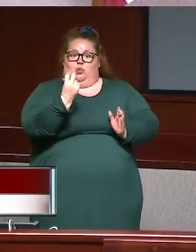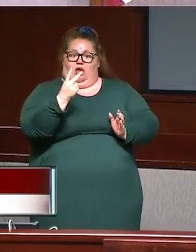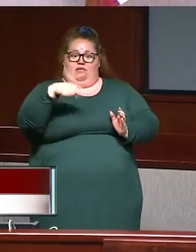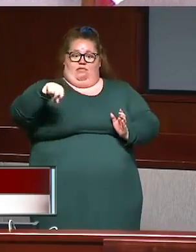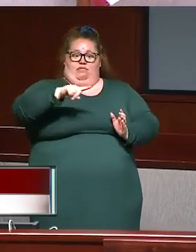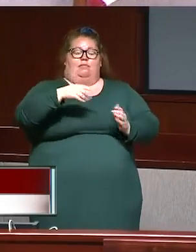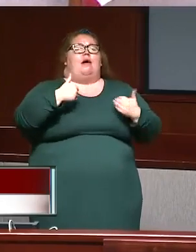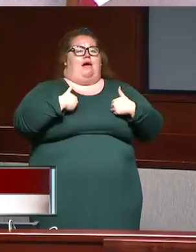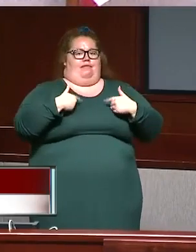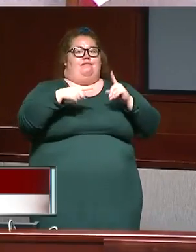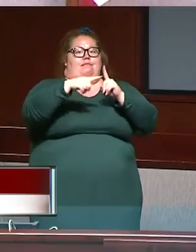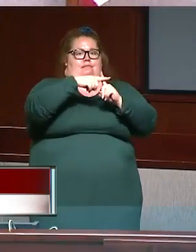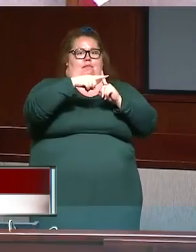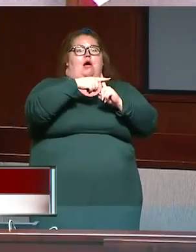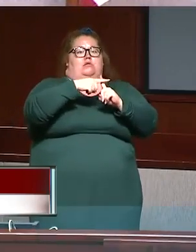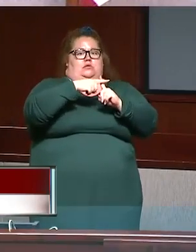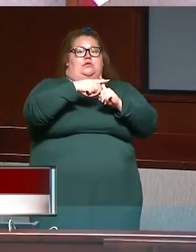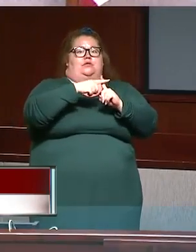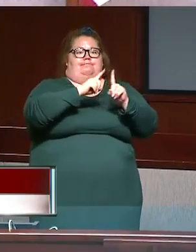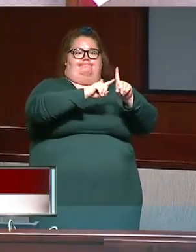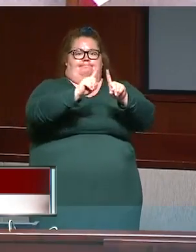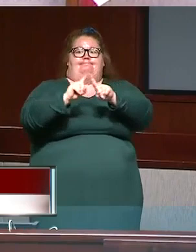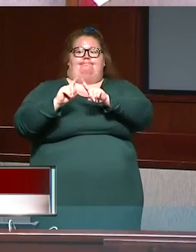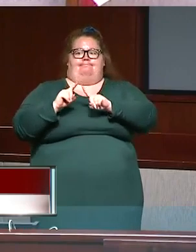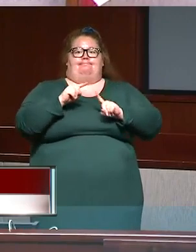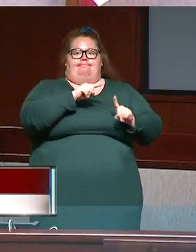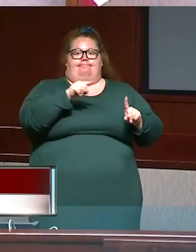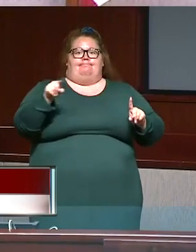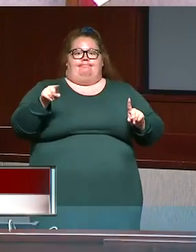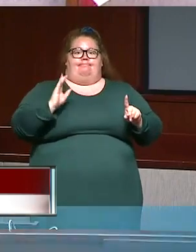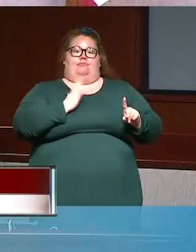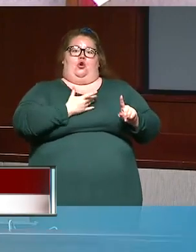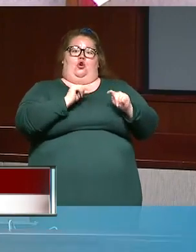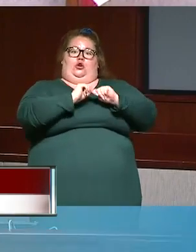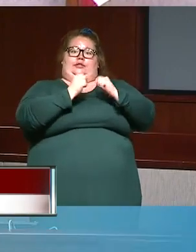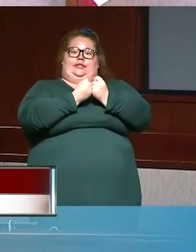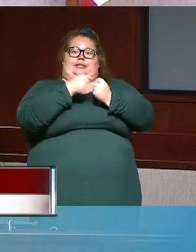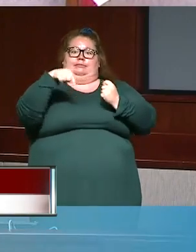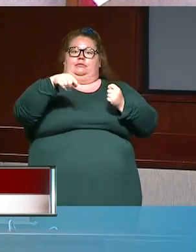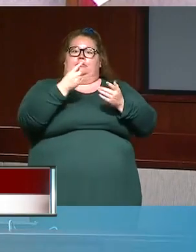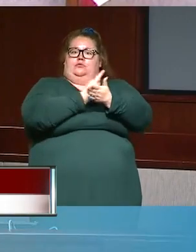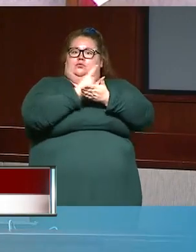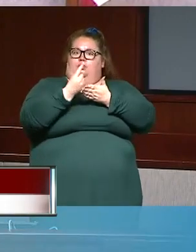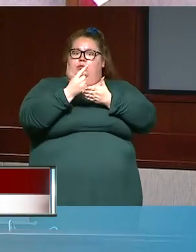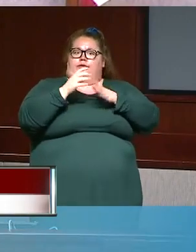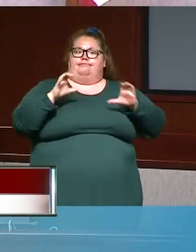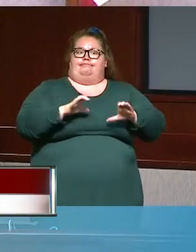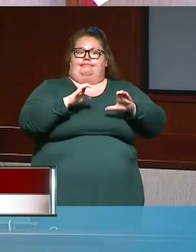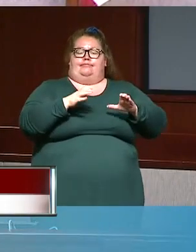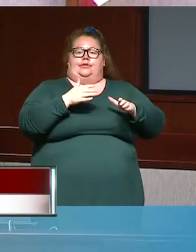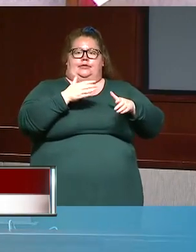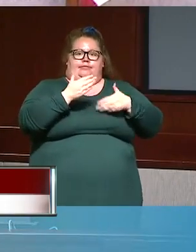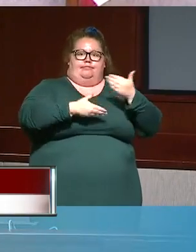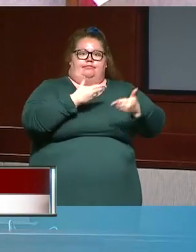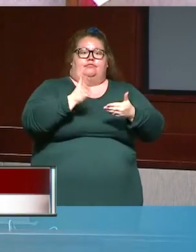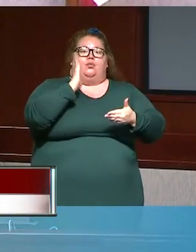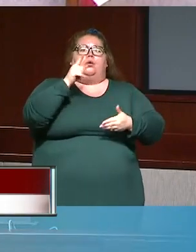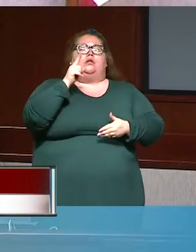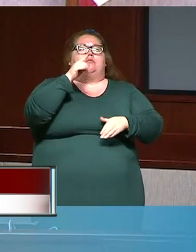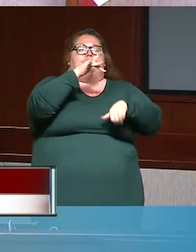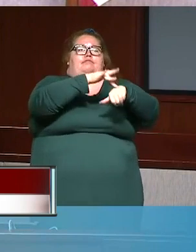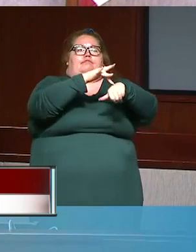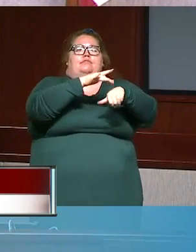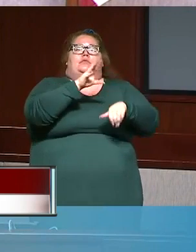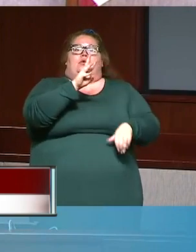skilled nursing facility testing team is active again this week. They will be at Windsor Acute Post Care